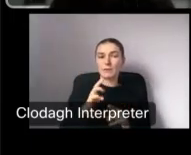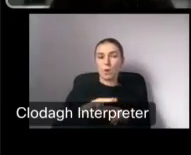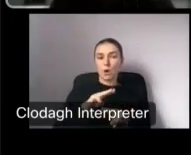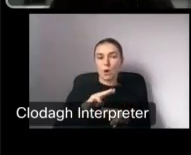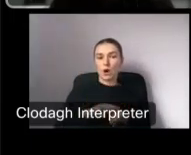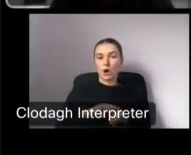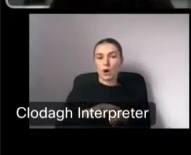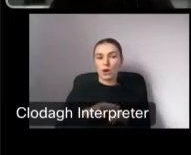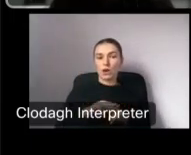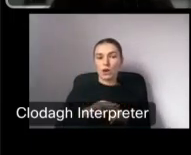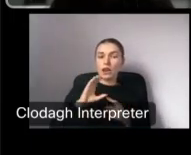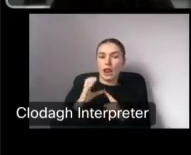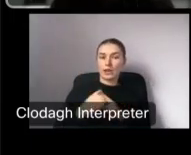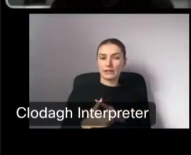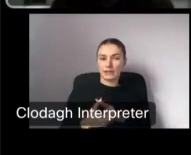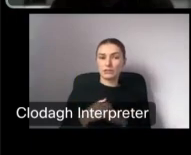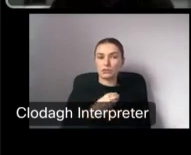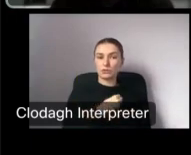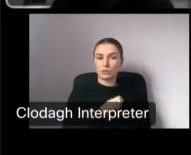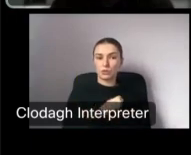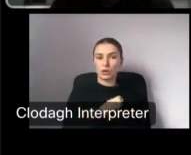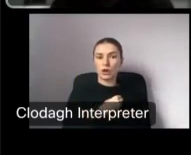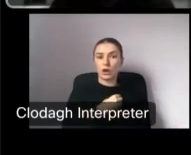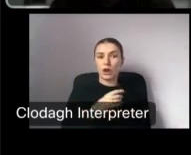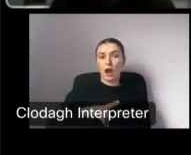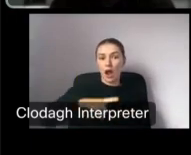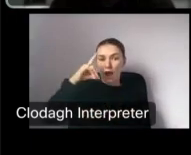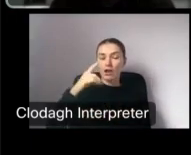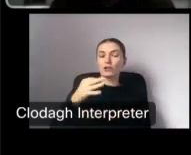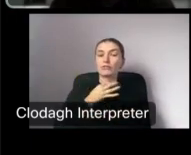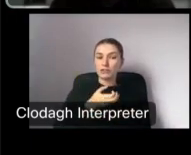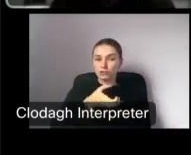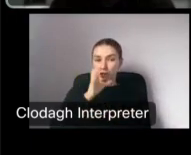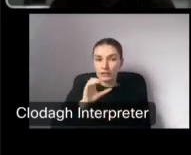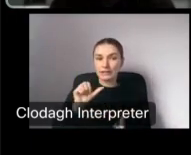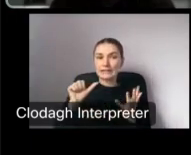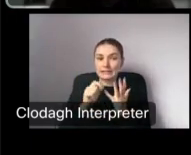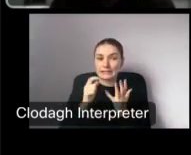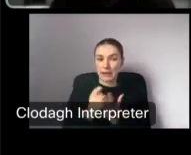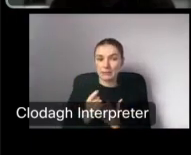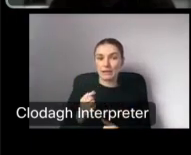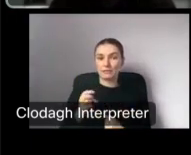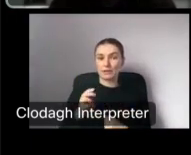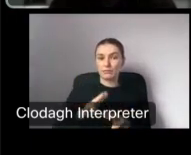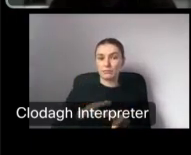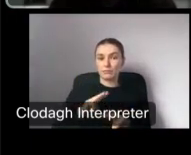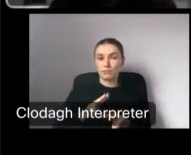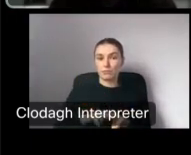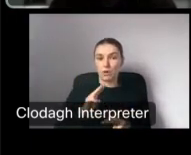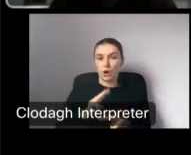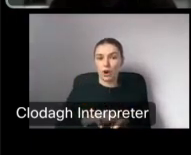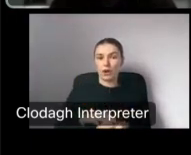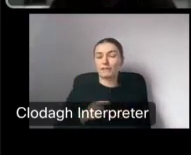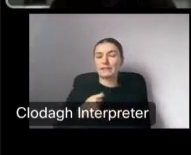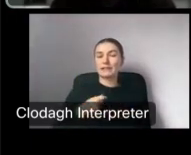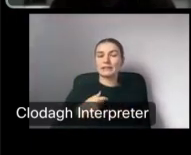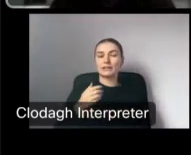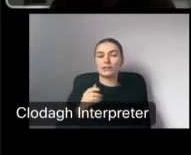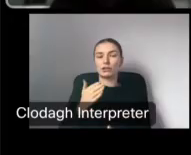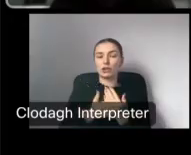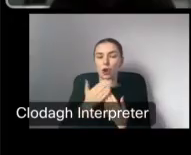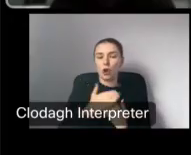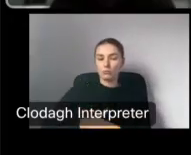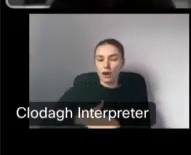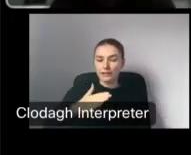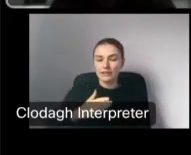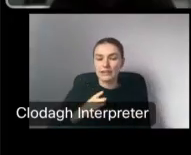more adverse child events, 4 times more likely to be high-risk drinkers, 6 times more likely to have an unintended teenage pregnancy, 6 times more likely